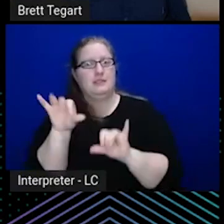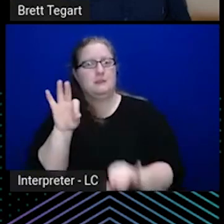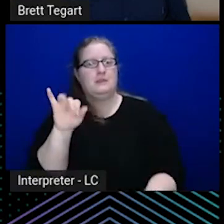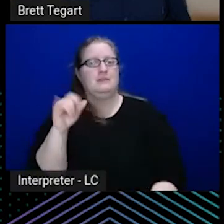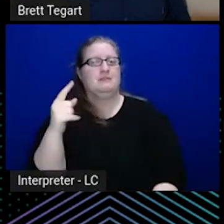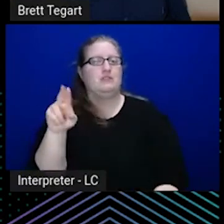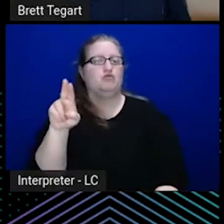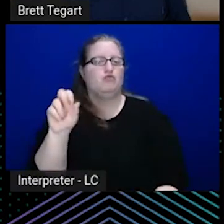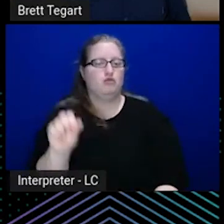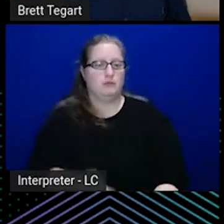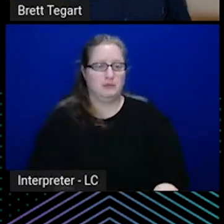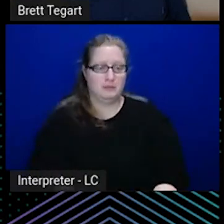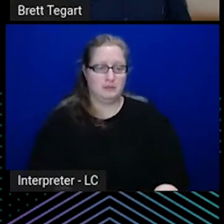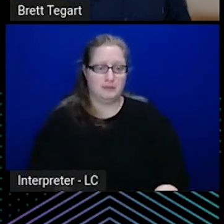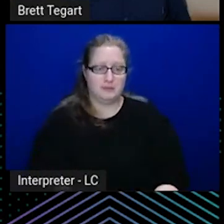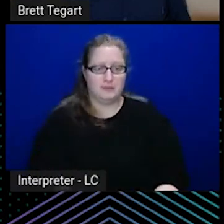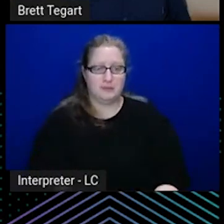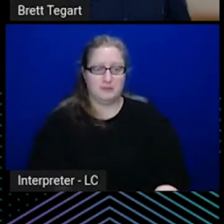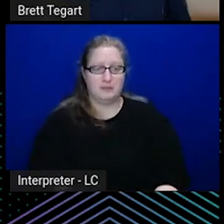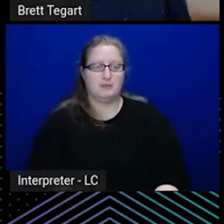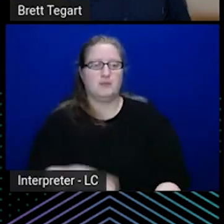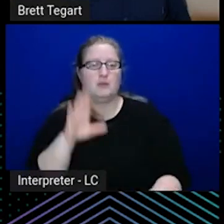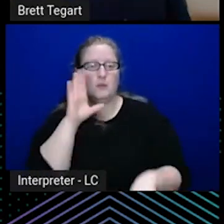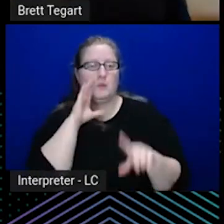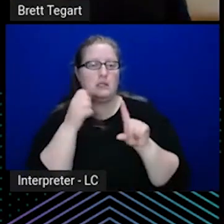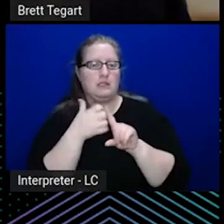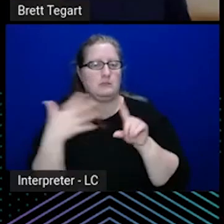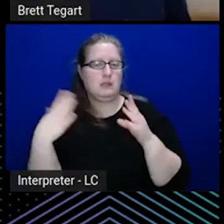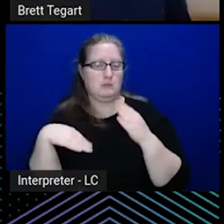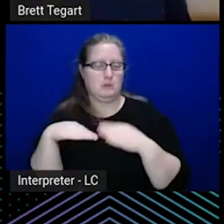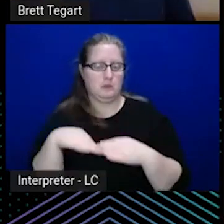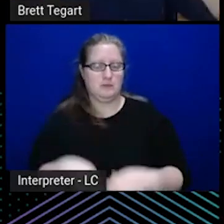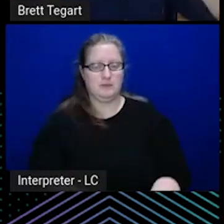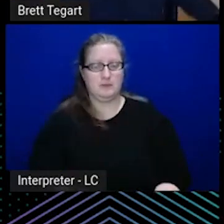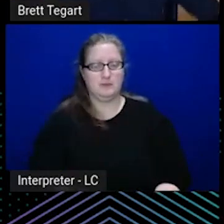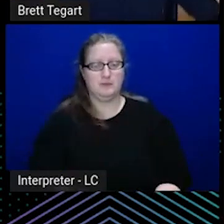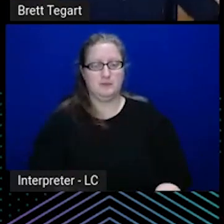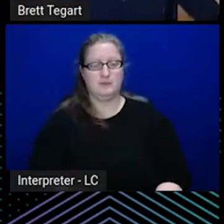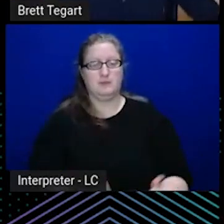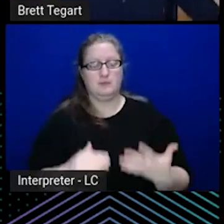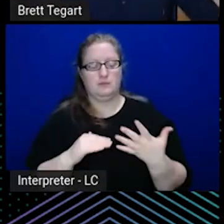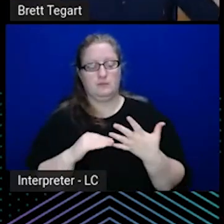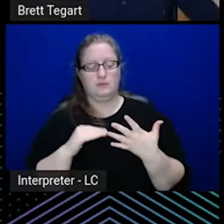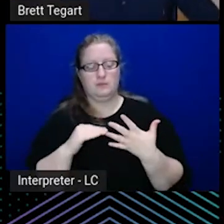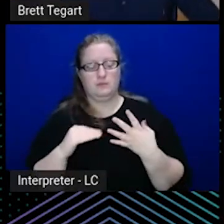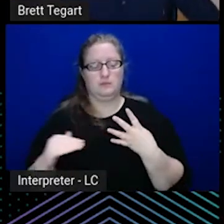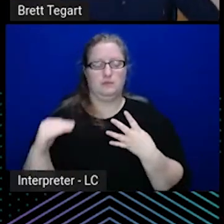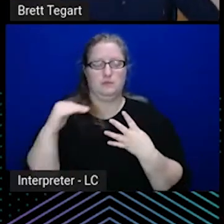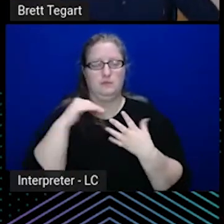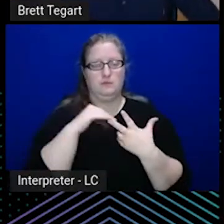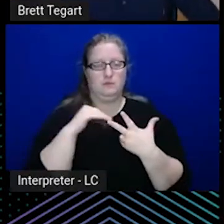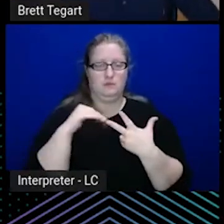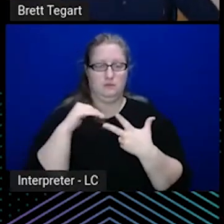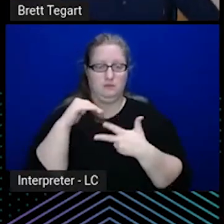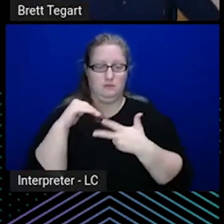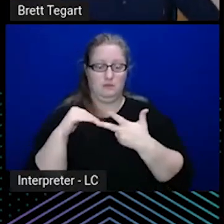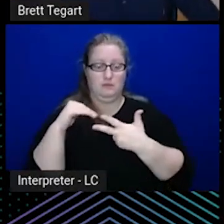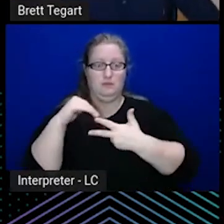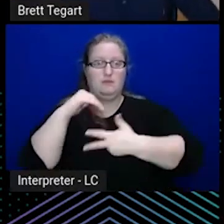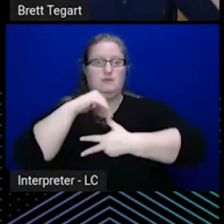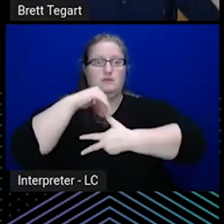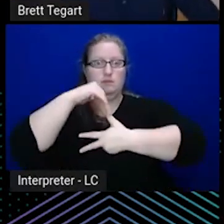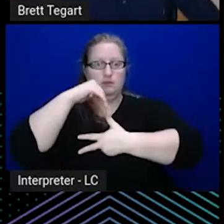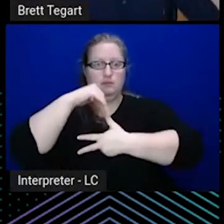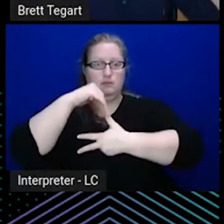in the upcoming slides. Next slide, please, Brett. And the last, but definitely not least, is the